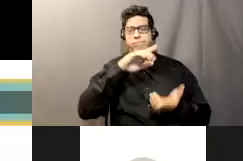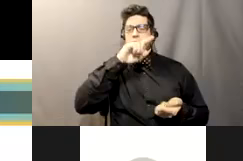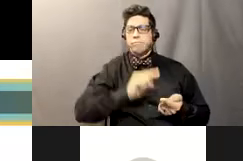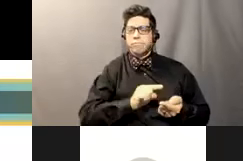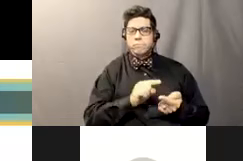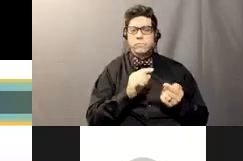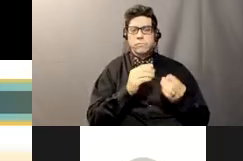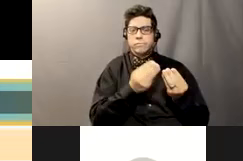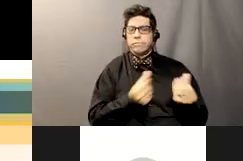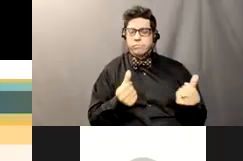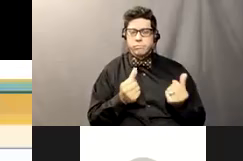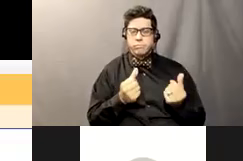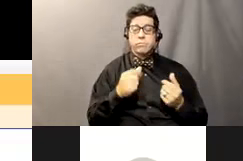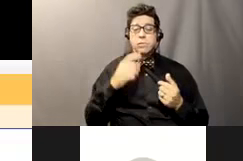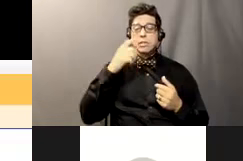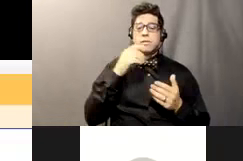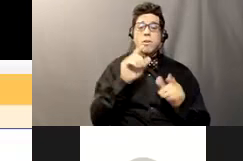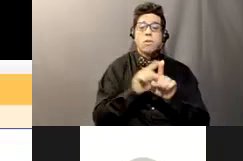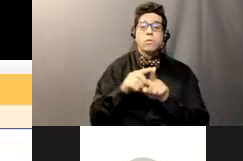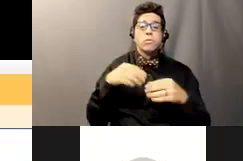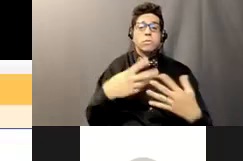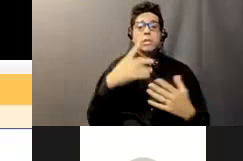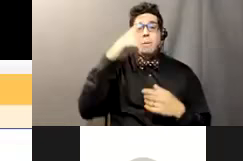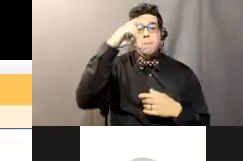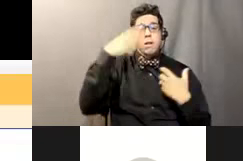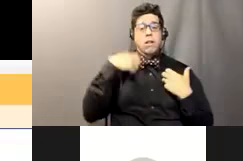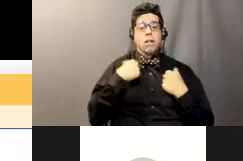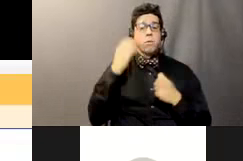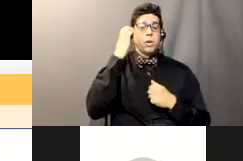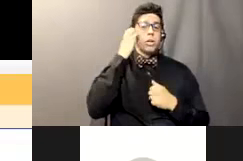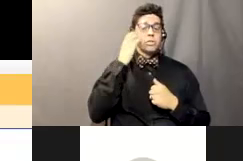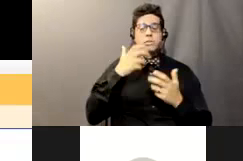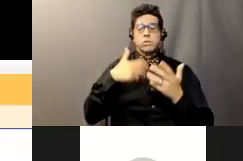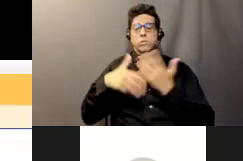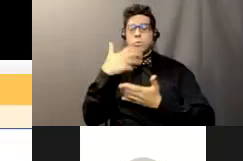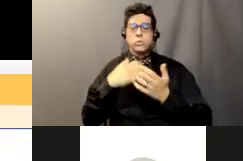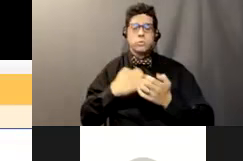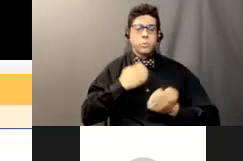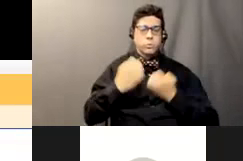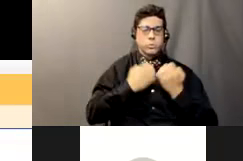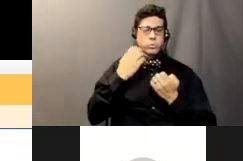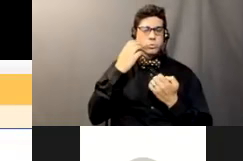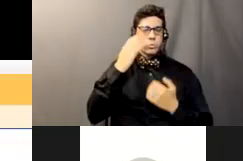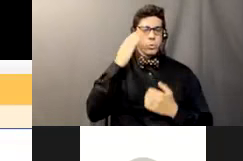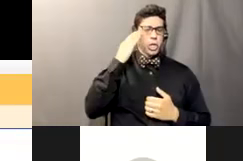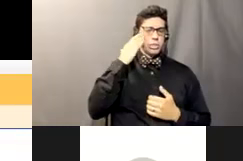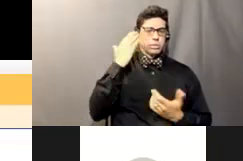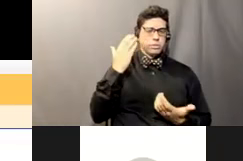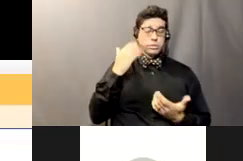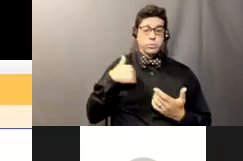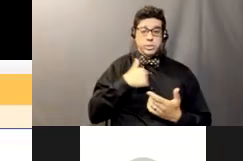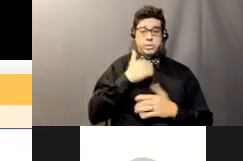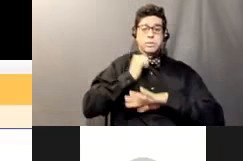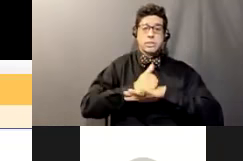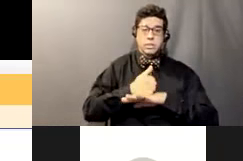grade level to increase mental health awareness and social emotional wellness. So we developed ready-made PowerPoint presentations and short lesson